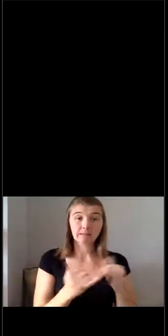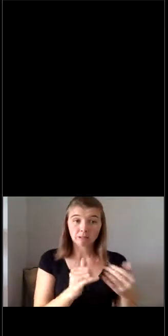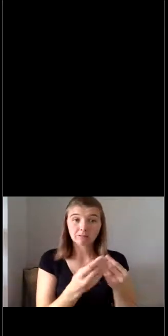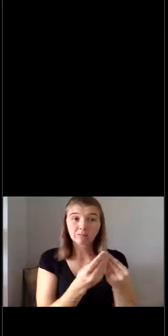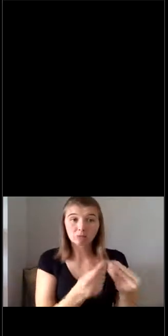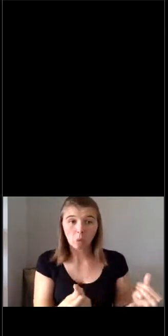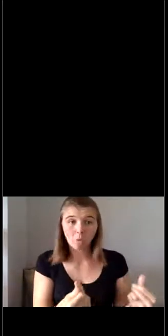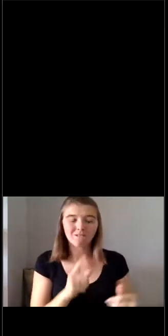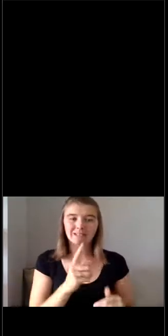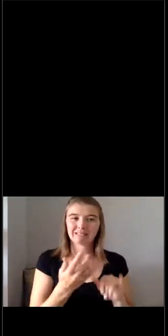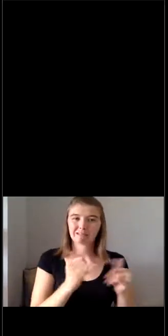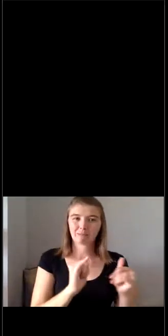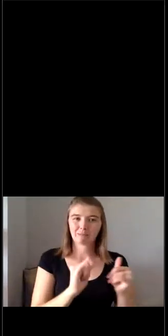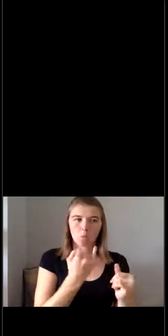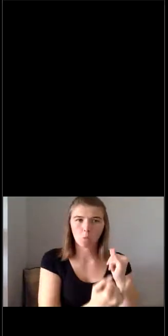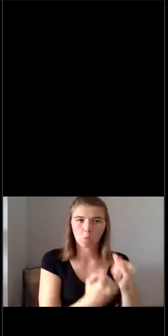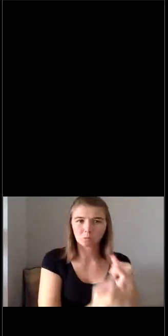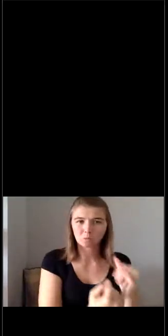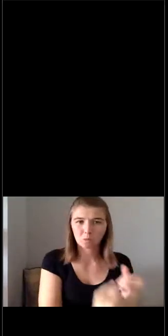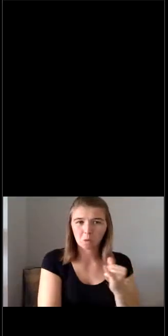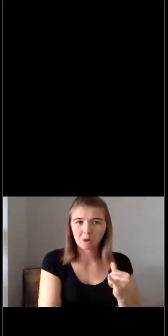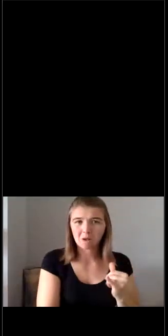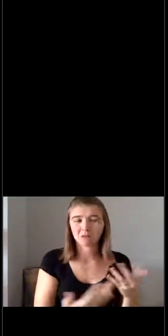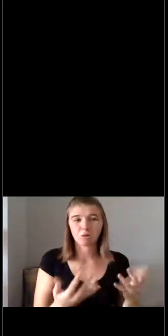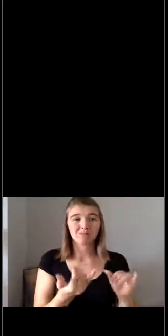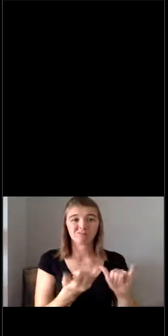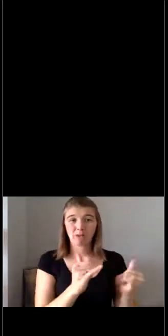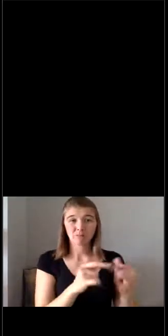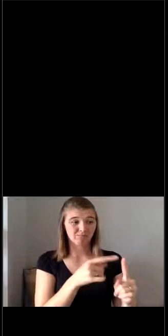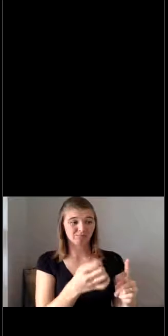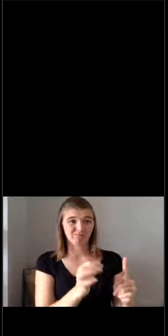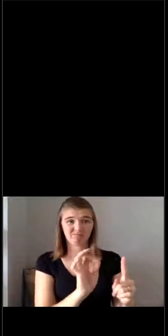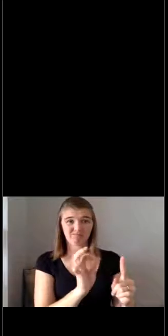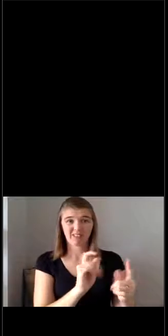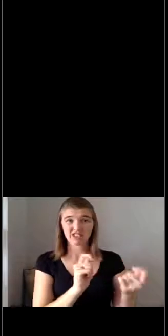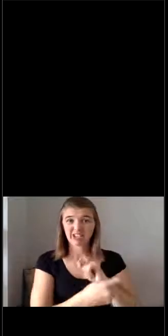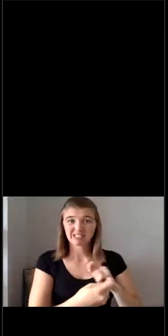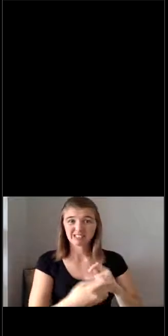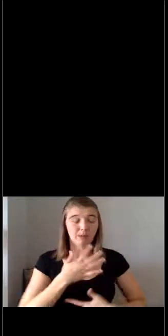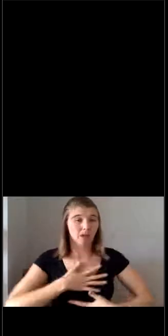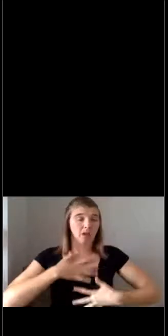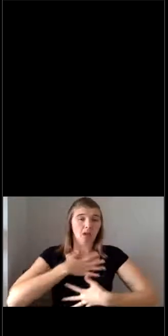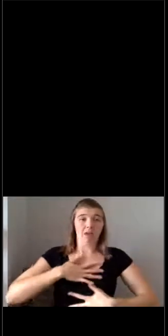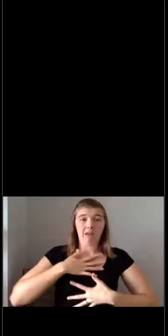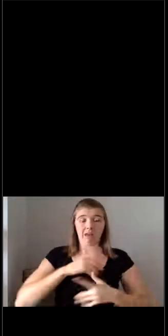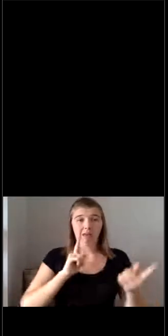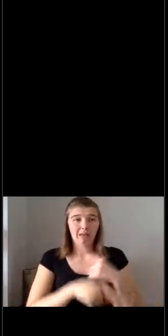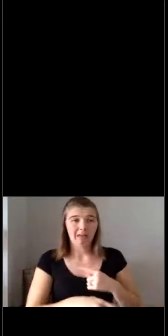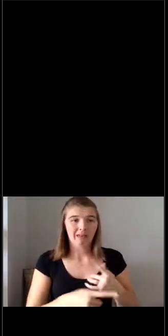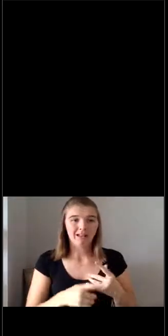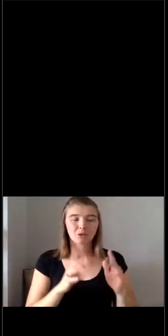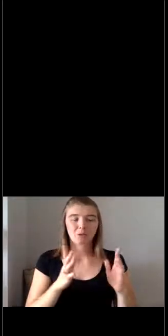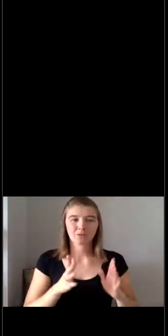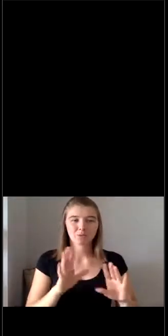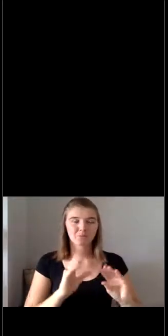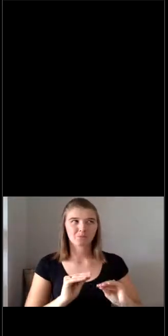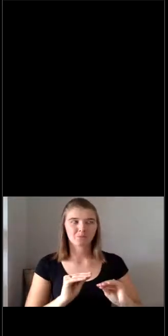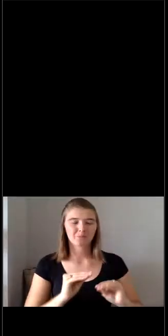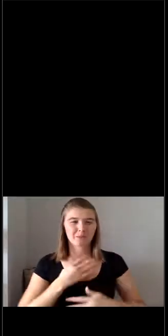worse. So we want to pause that initial very strong emotional reaction to begin to double check, is there a more effective option available to